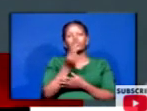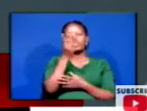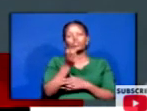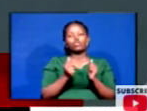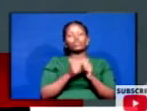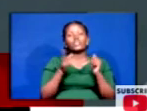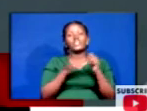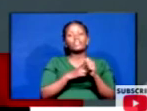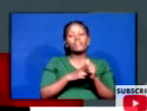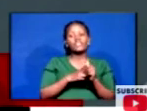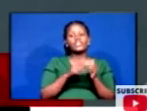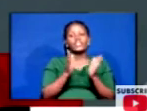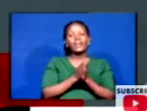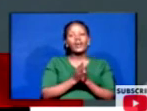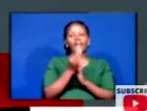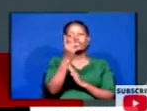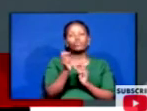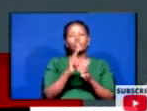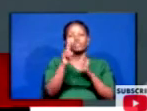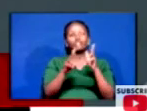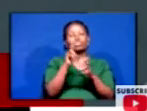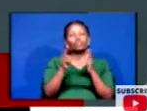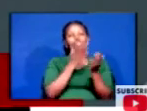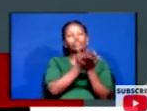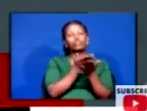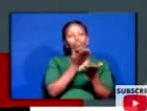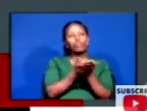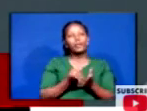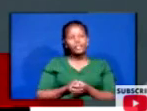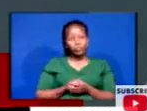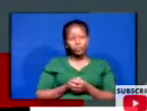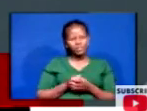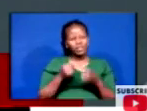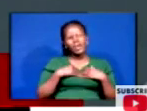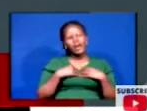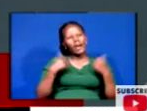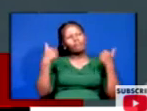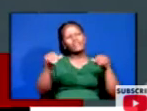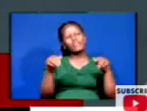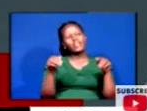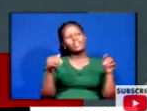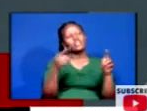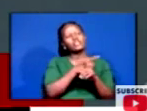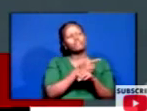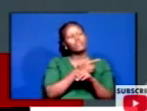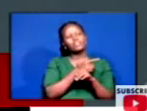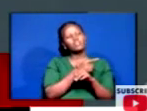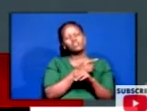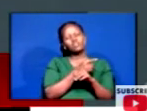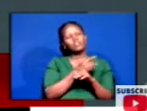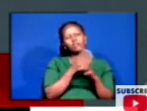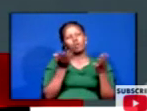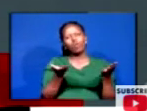the 2022 petition, just in passing. Mm. Are there any parallels? Are there any differences that you can see between these